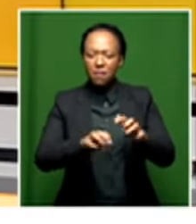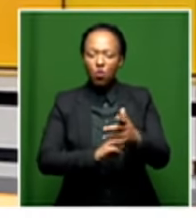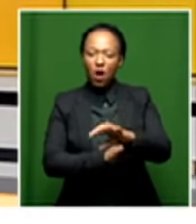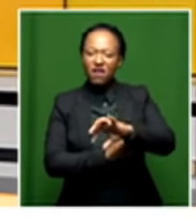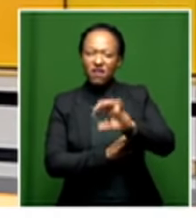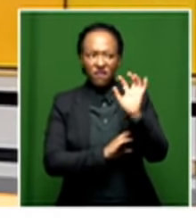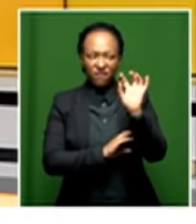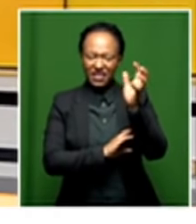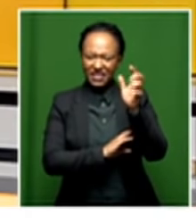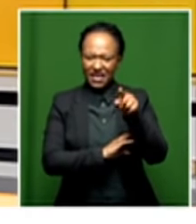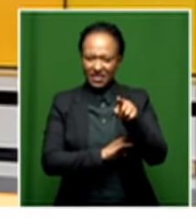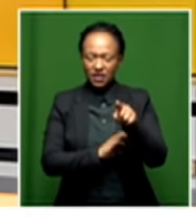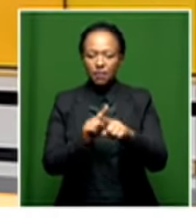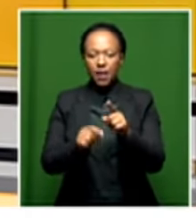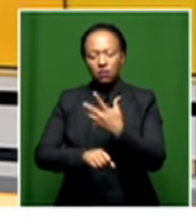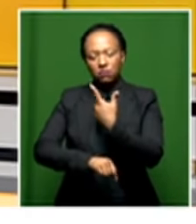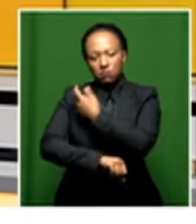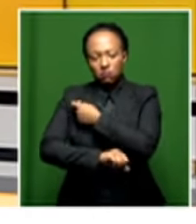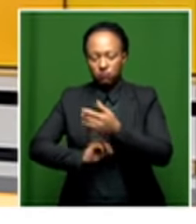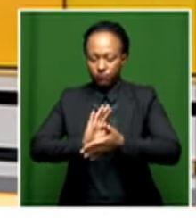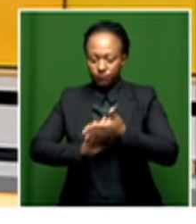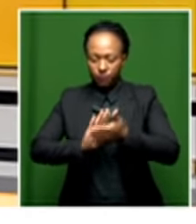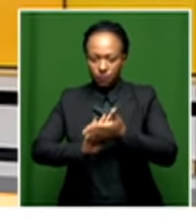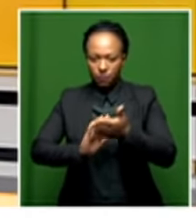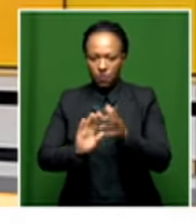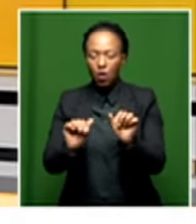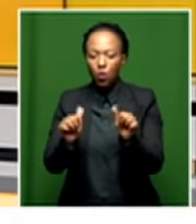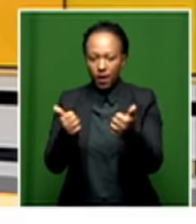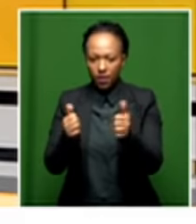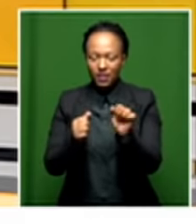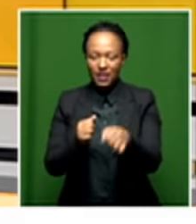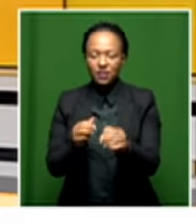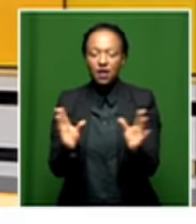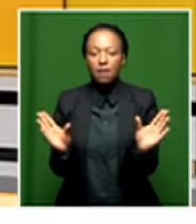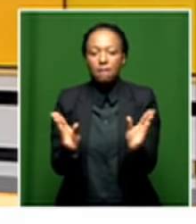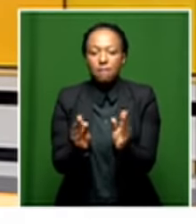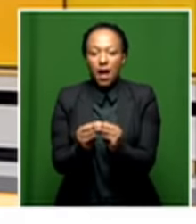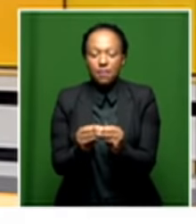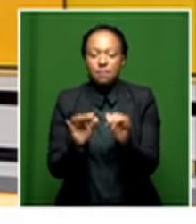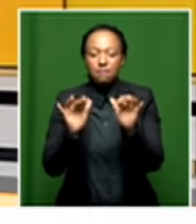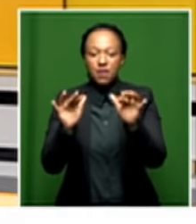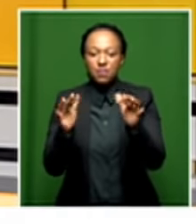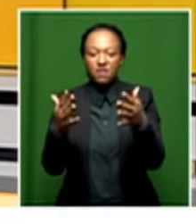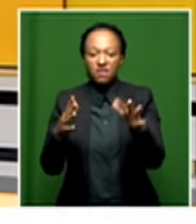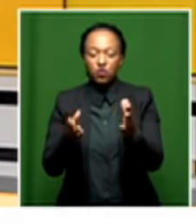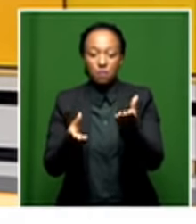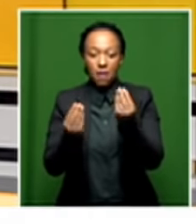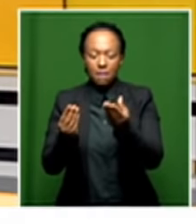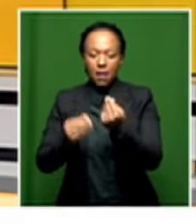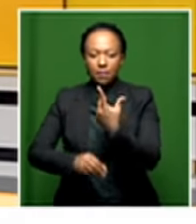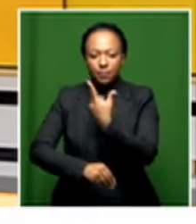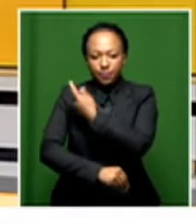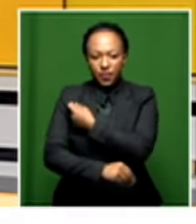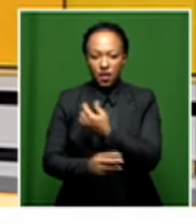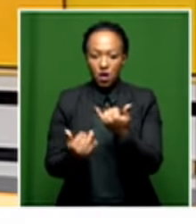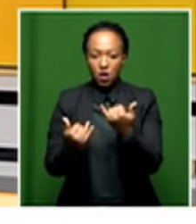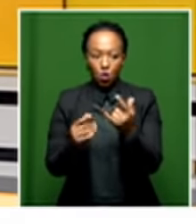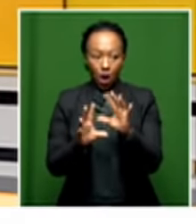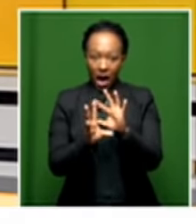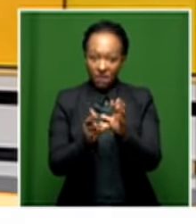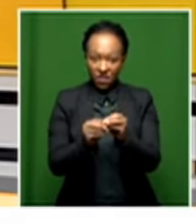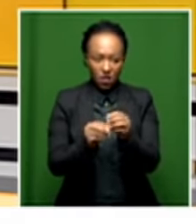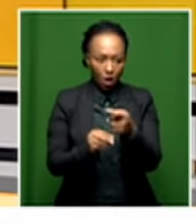the vaccine rollout proceeded reasonably well. It is expected that the total number of people who got their jabs yesterday will be announced once